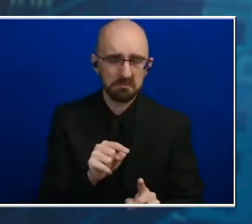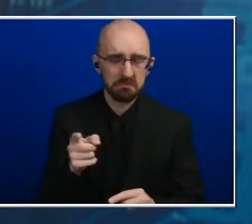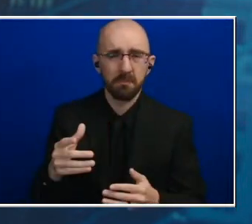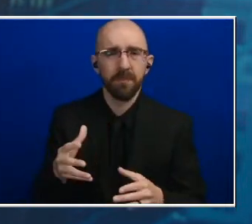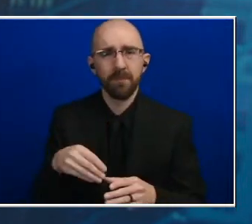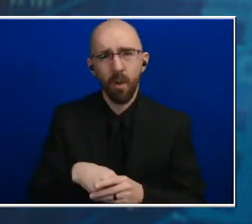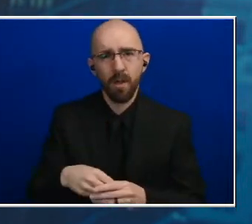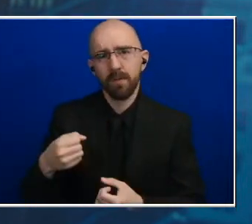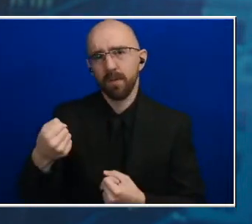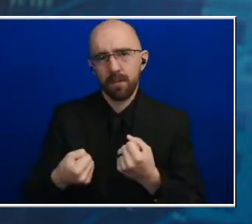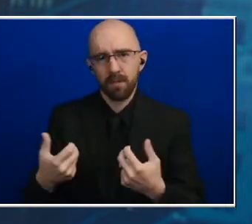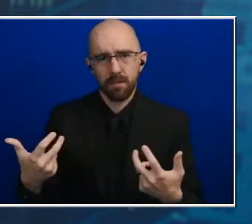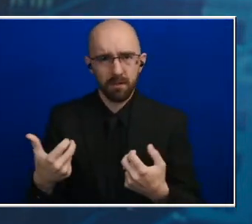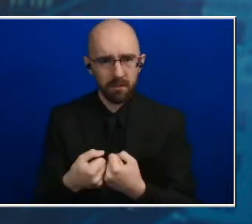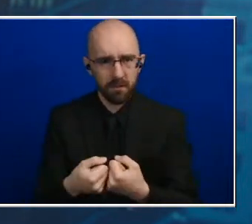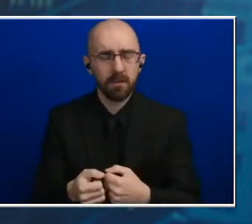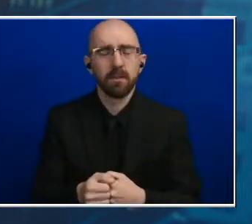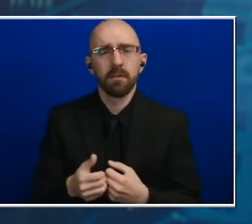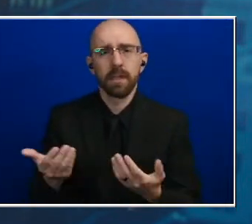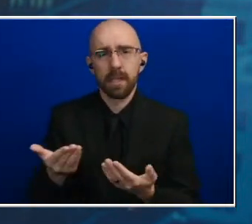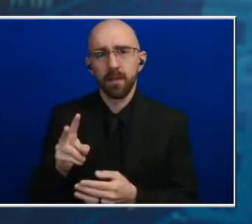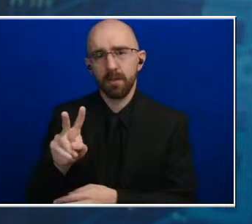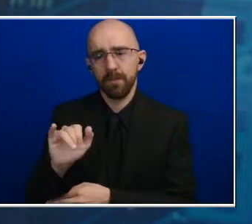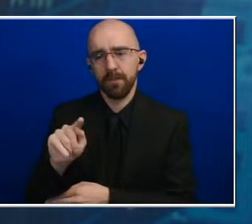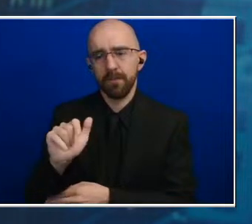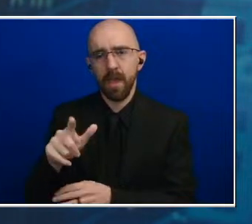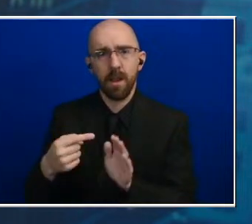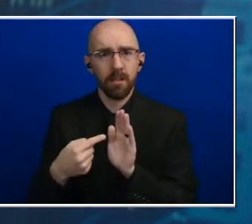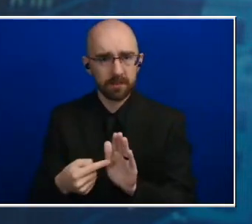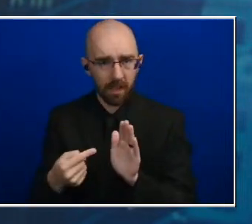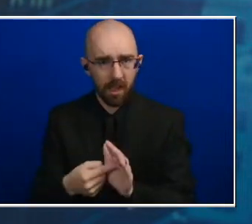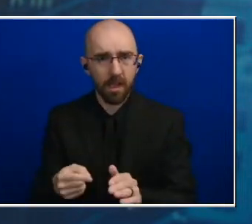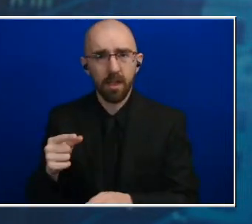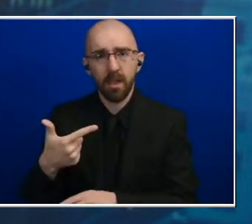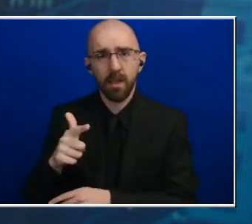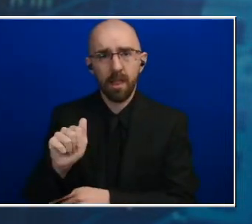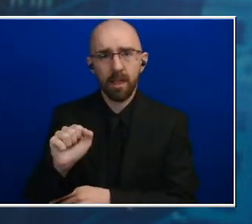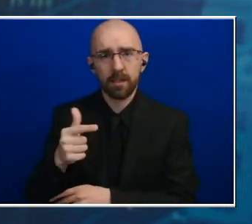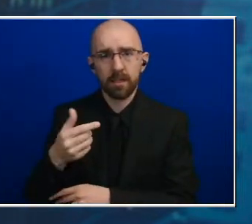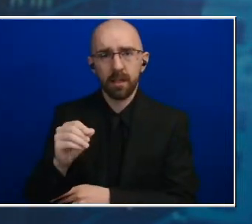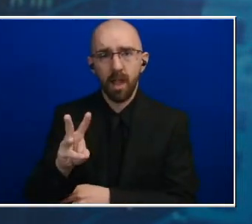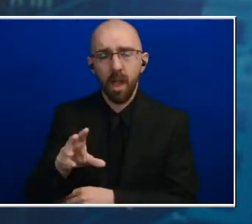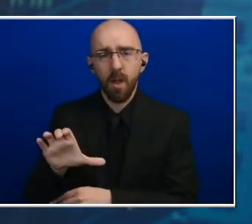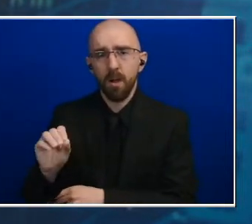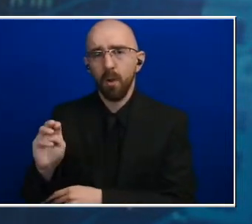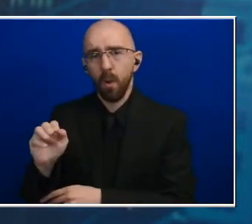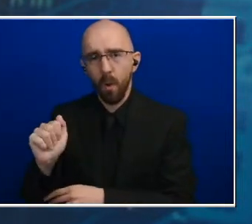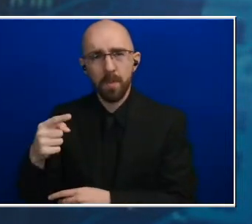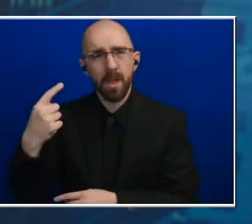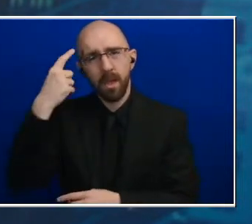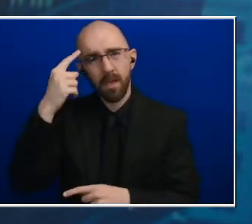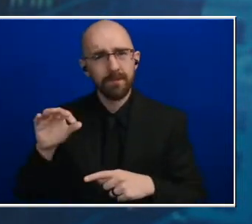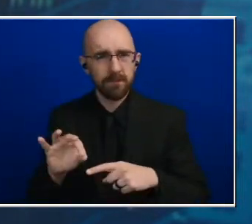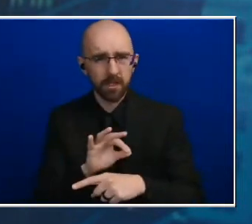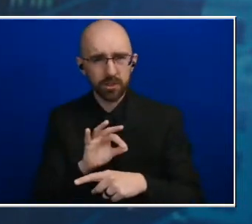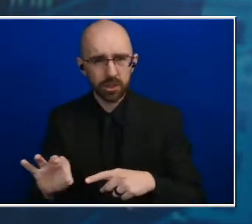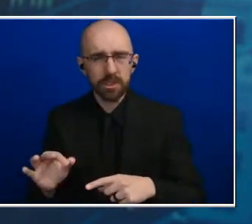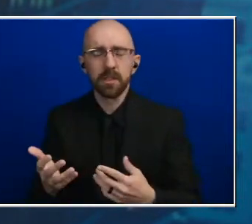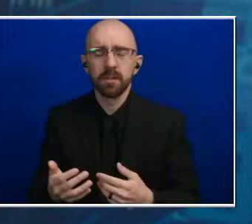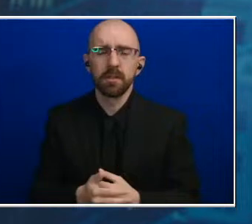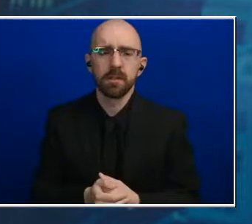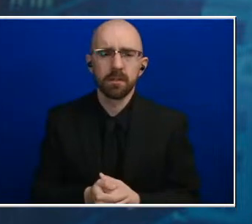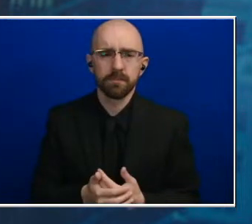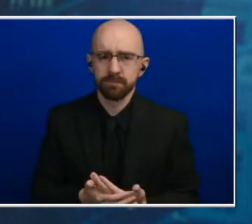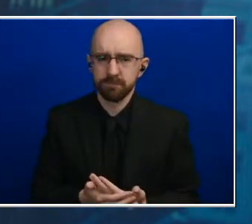collision. Here are the vital signs. Yeah. Here's their Glasgow Coma Scale, which is a measure of their neurologic function. Then they